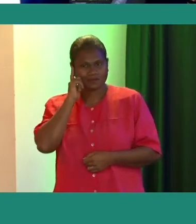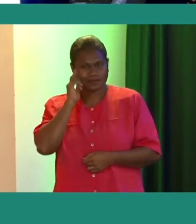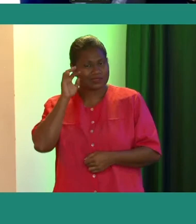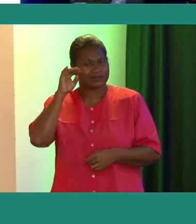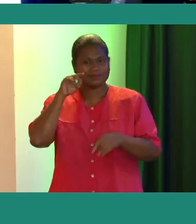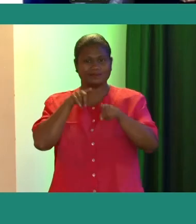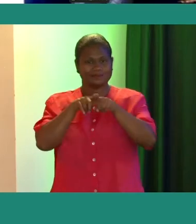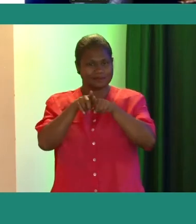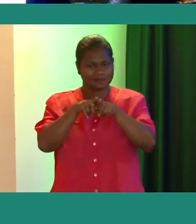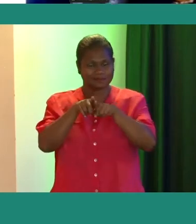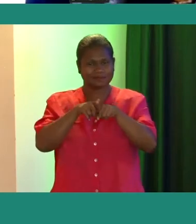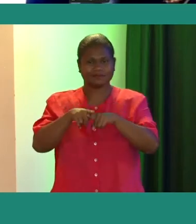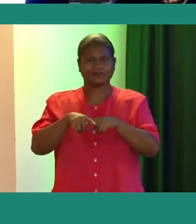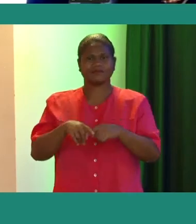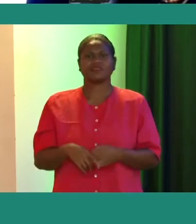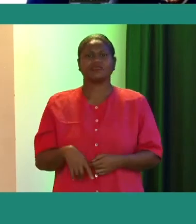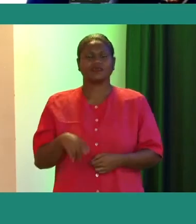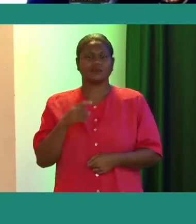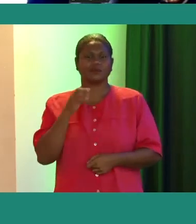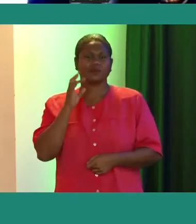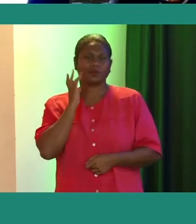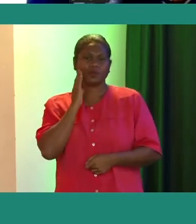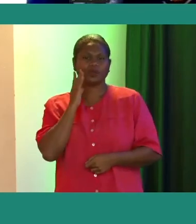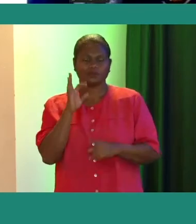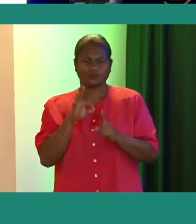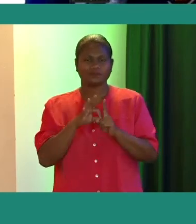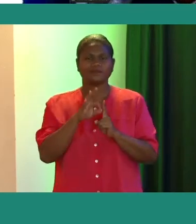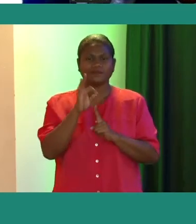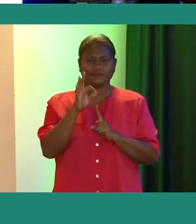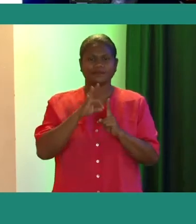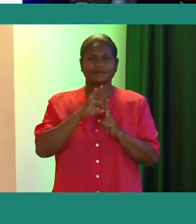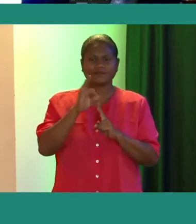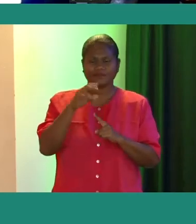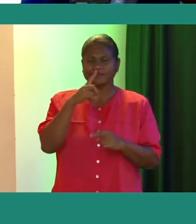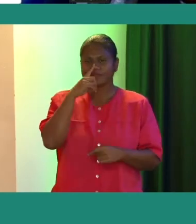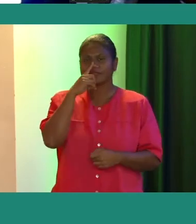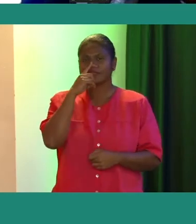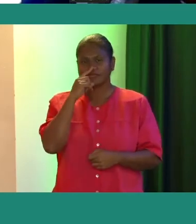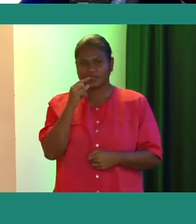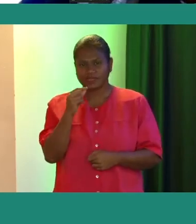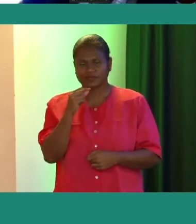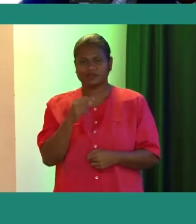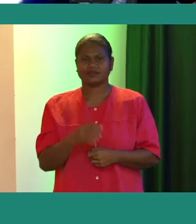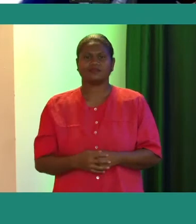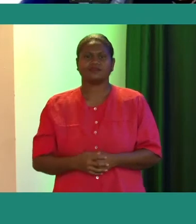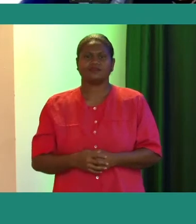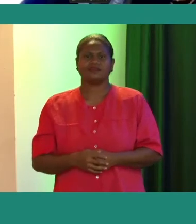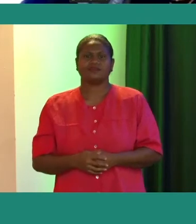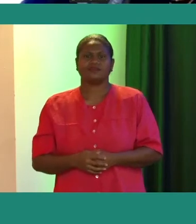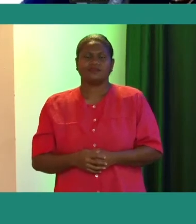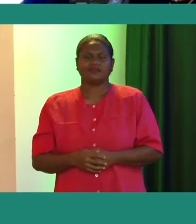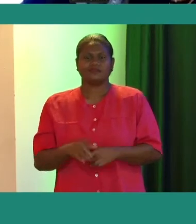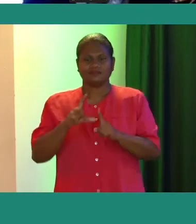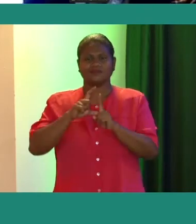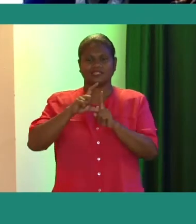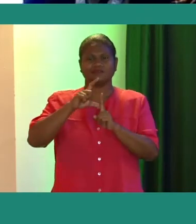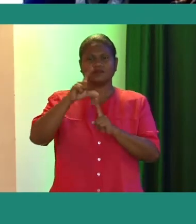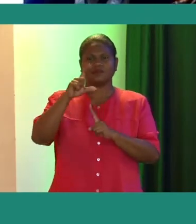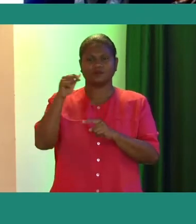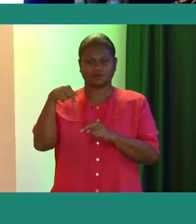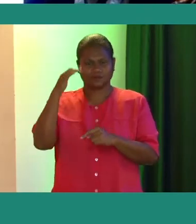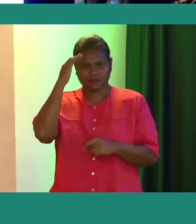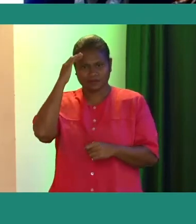they're progressing, if they're getting those opportunities, they can continue getting the skill development in country as well to support them through